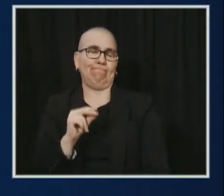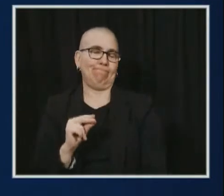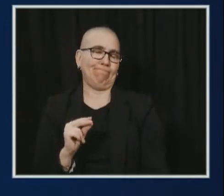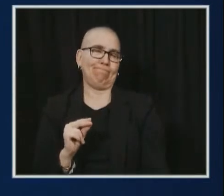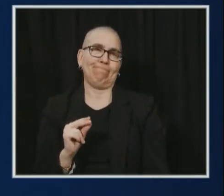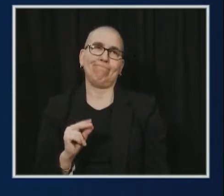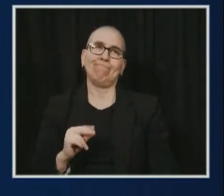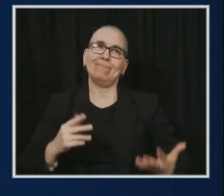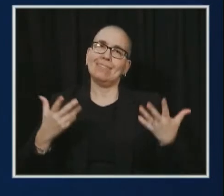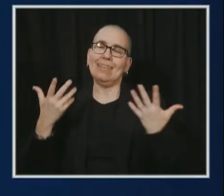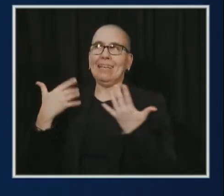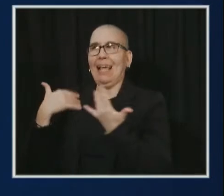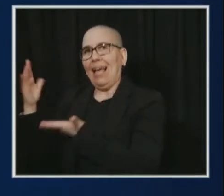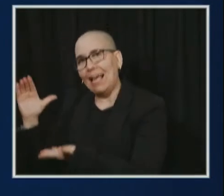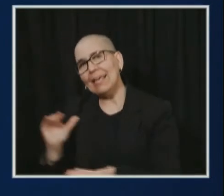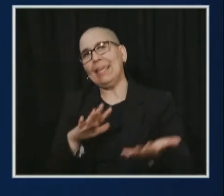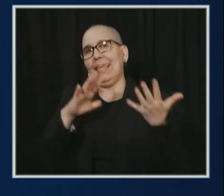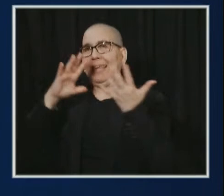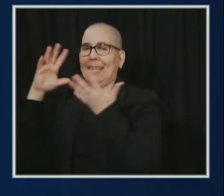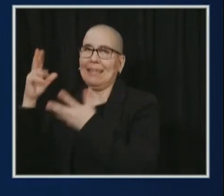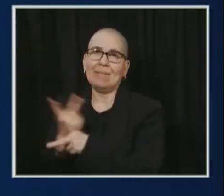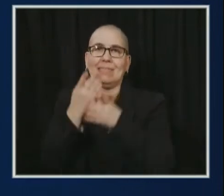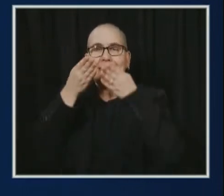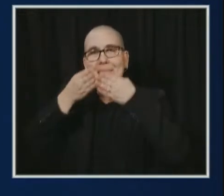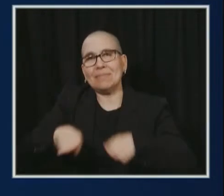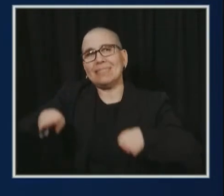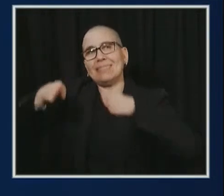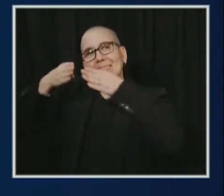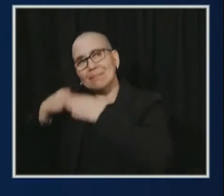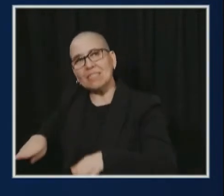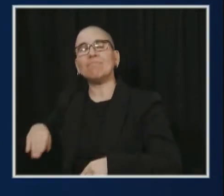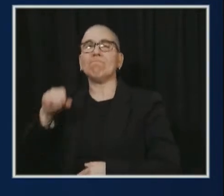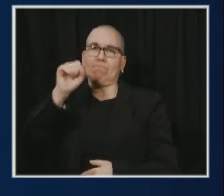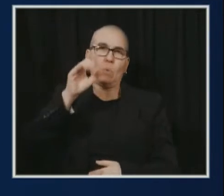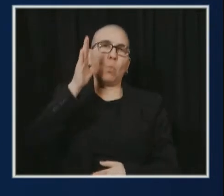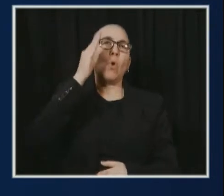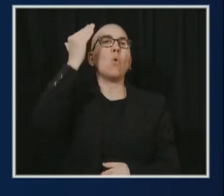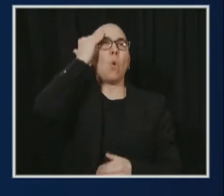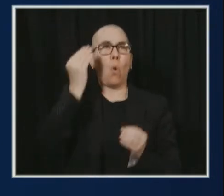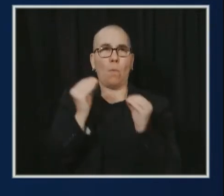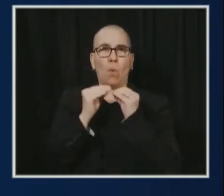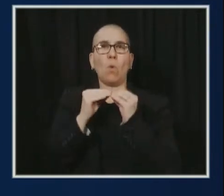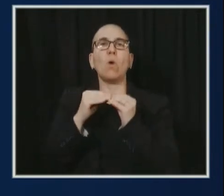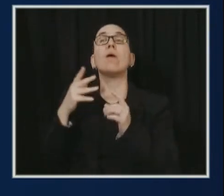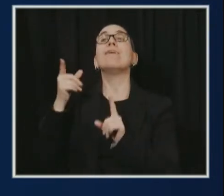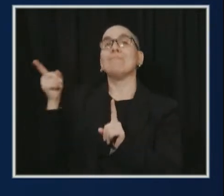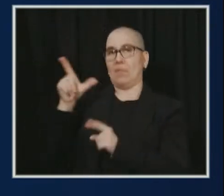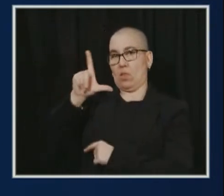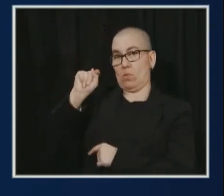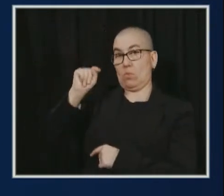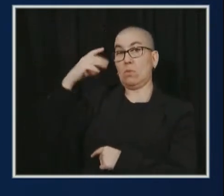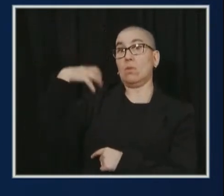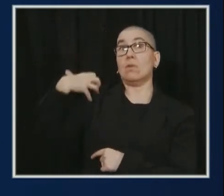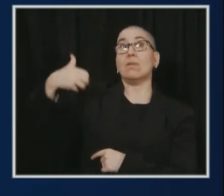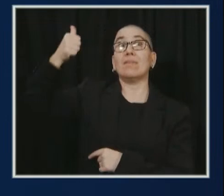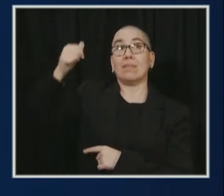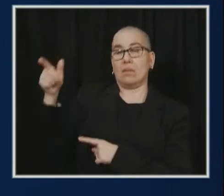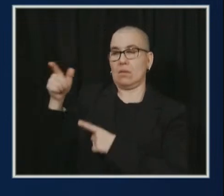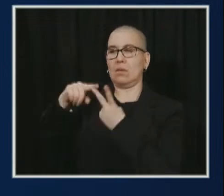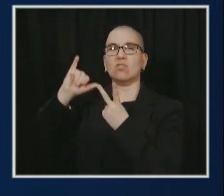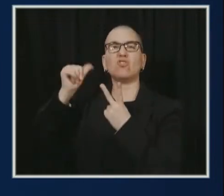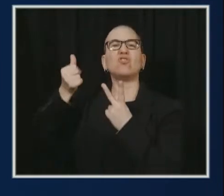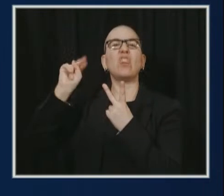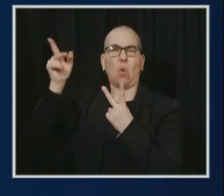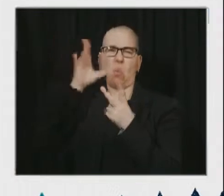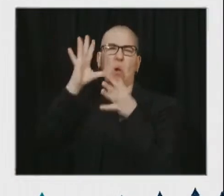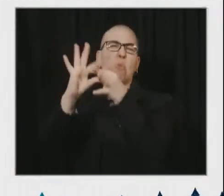on underlying health conditions and workplace exposure. You'll hear more about that from the Lieutenant Governor and Commissioner Malcolm. And by this summer, every